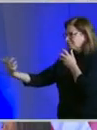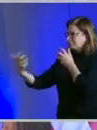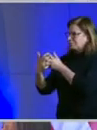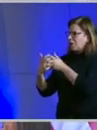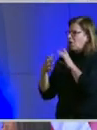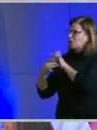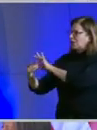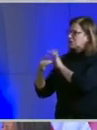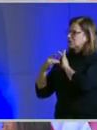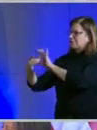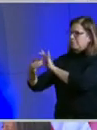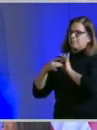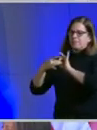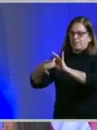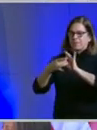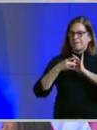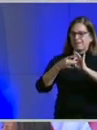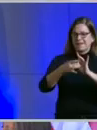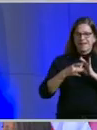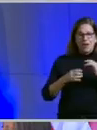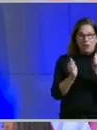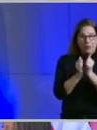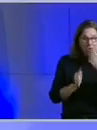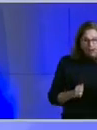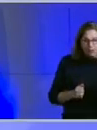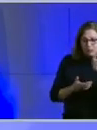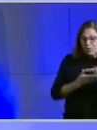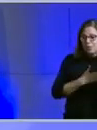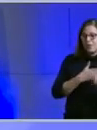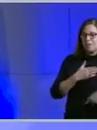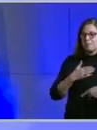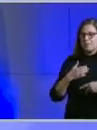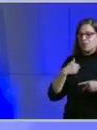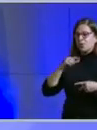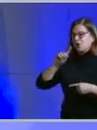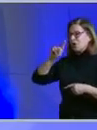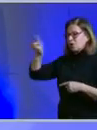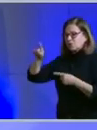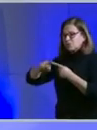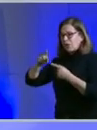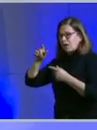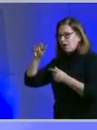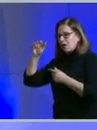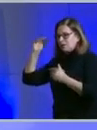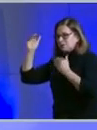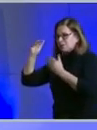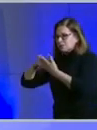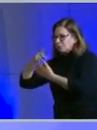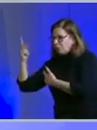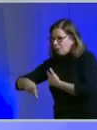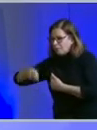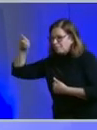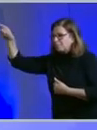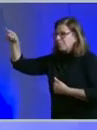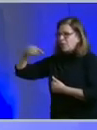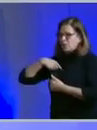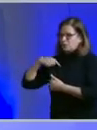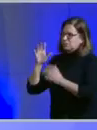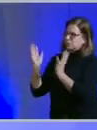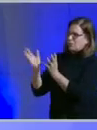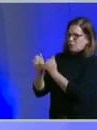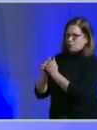through high school with the Expeditioner program, and going to the adults in our Community Engagement Academy. And then the last thing that I will